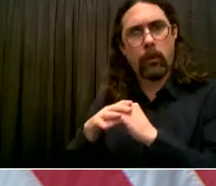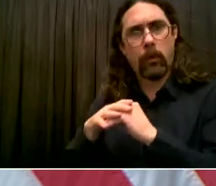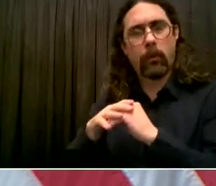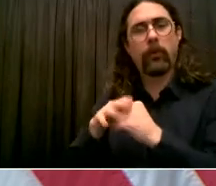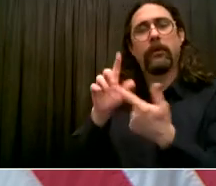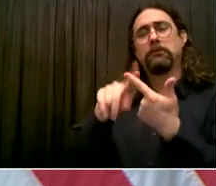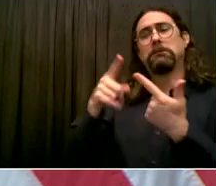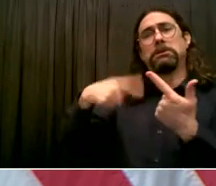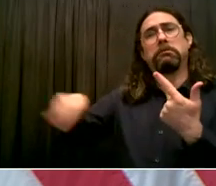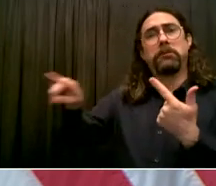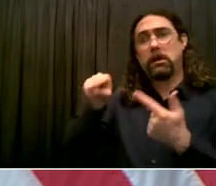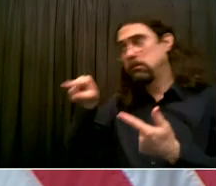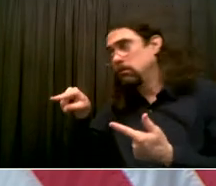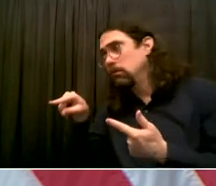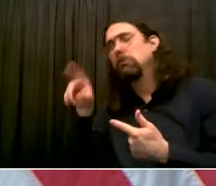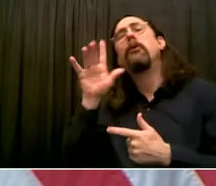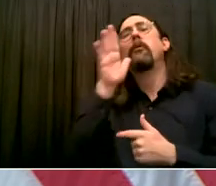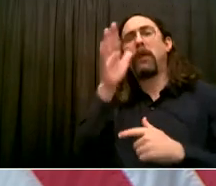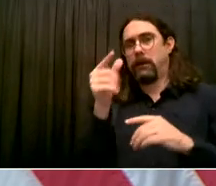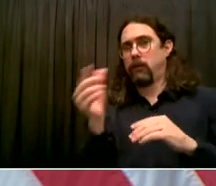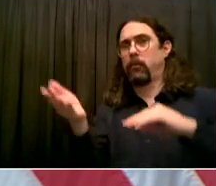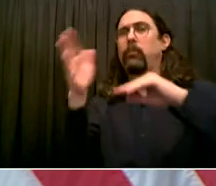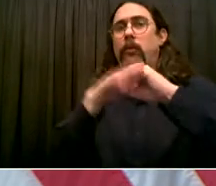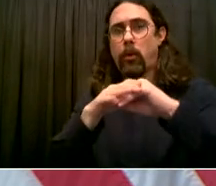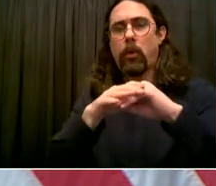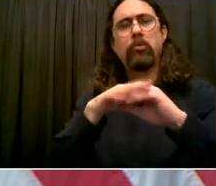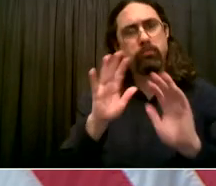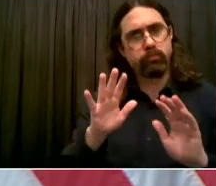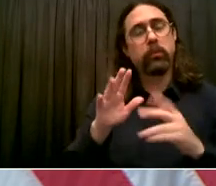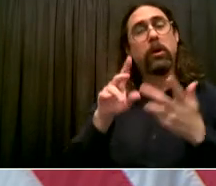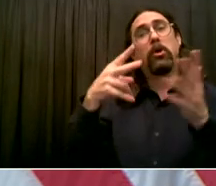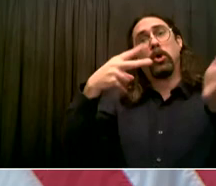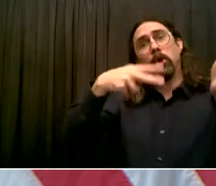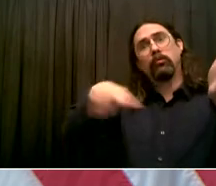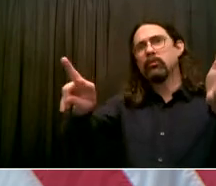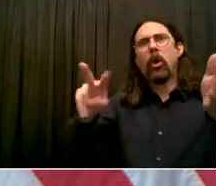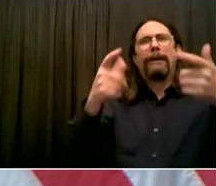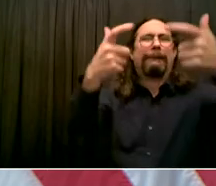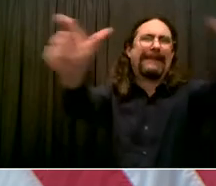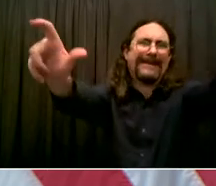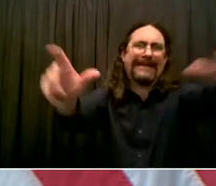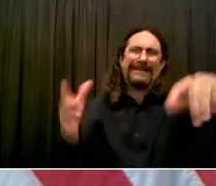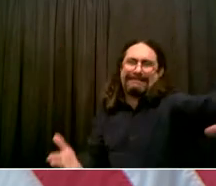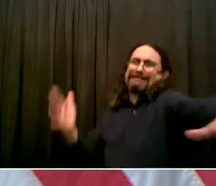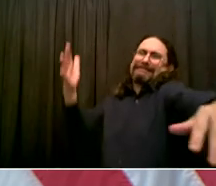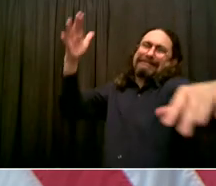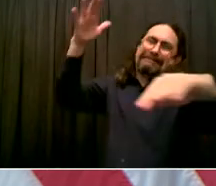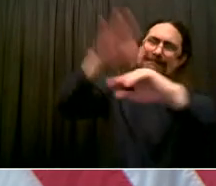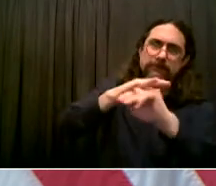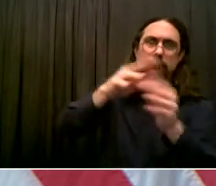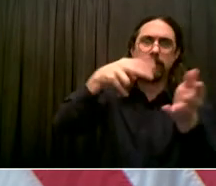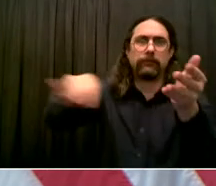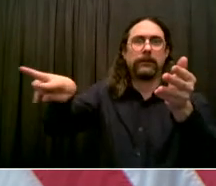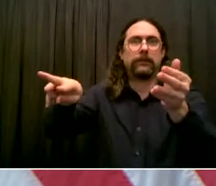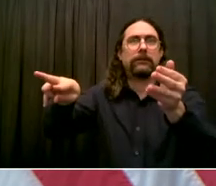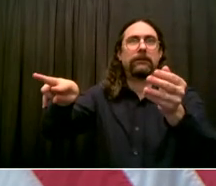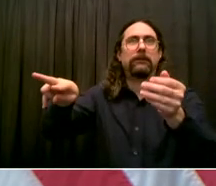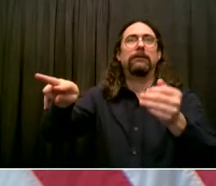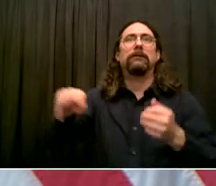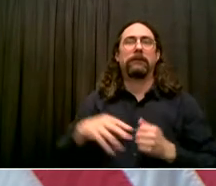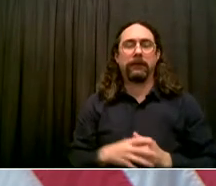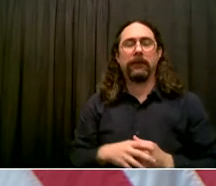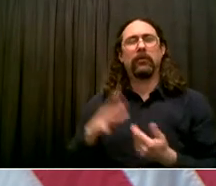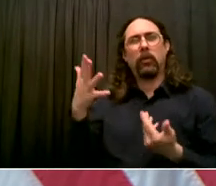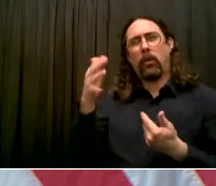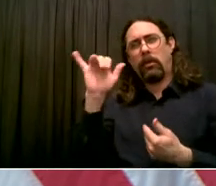appointment availability at Empire Outlets and other sites. So I expect you'll start seeing a noticeable difference by the middle of